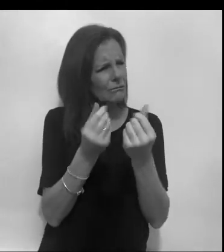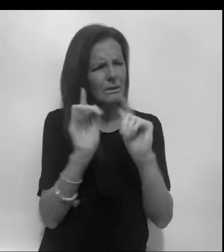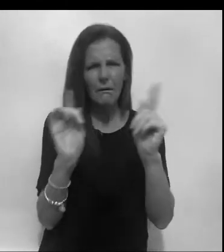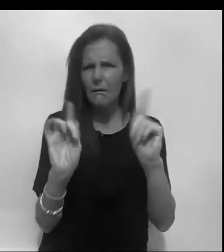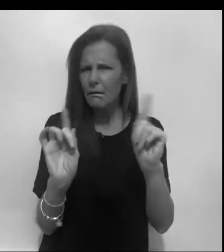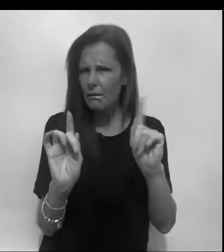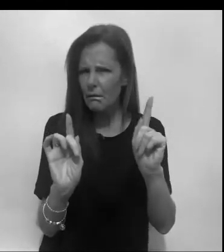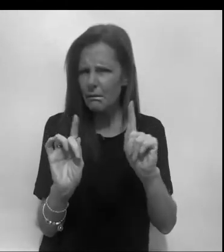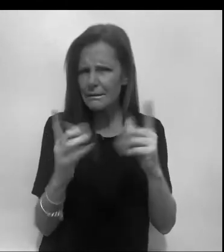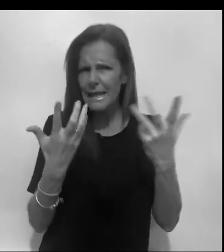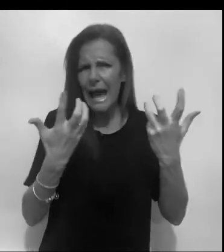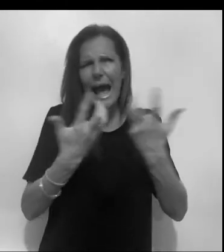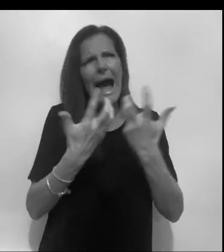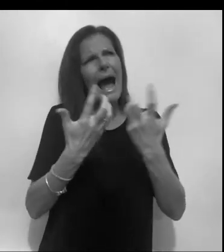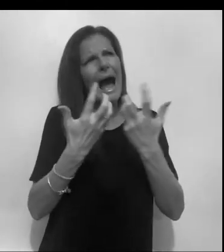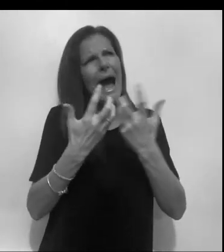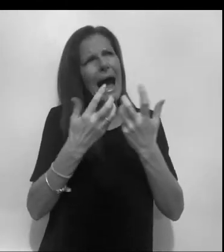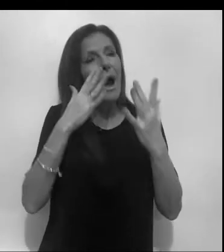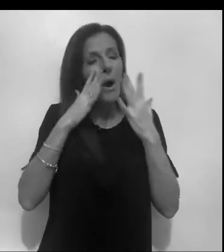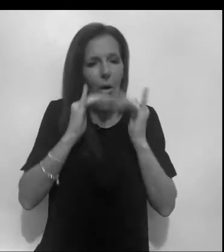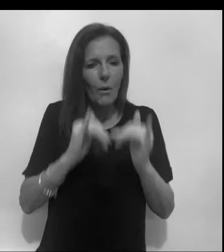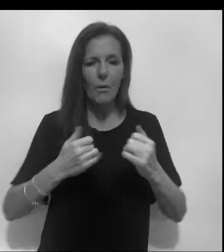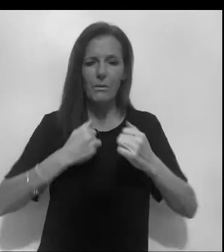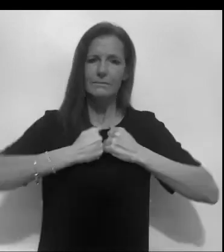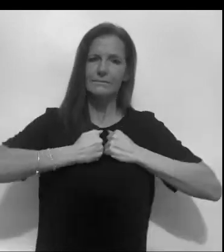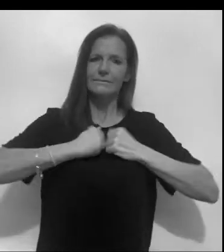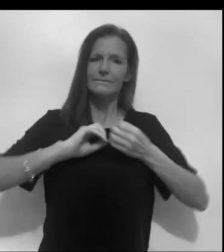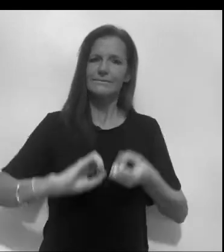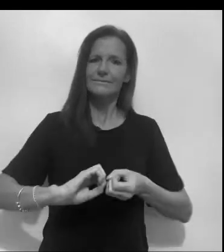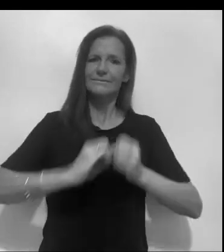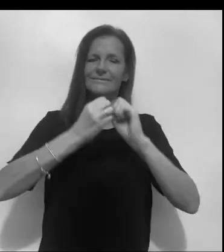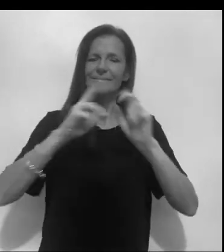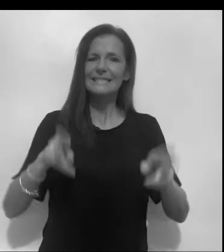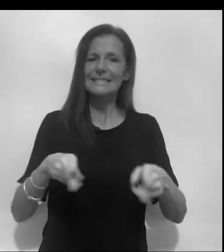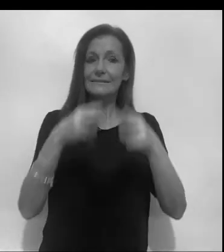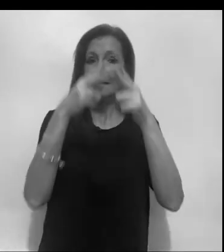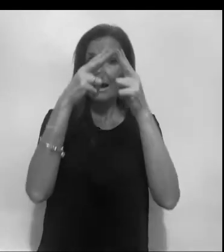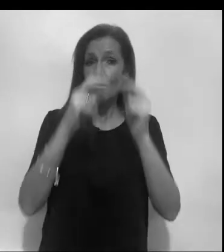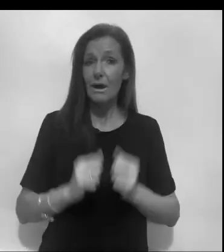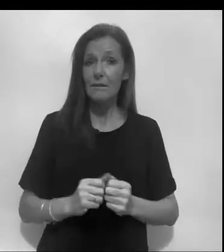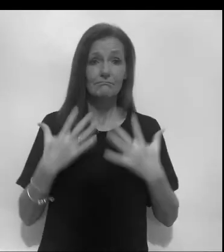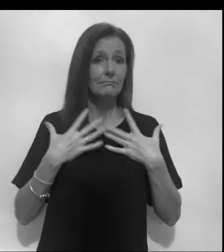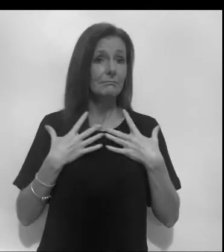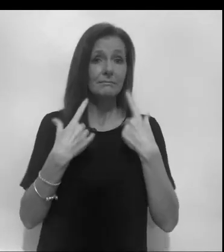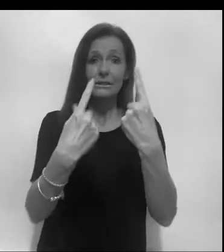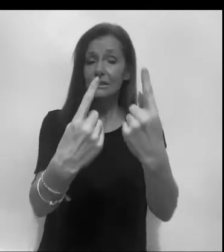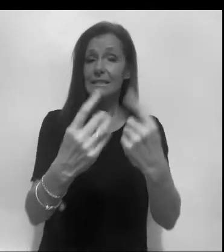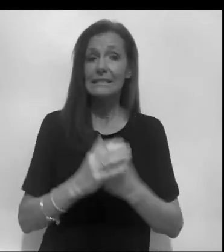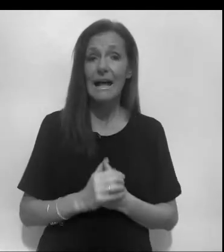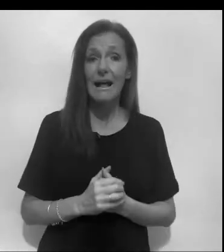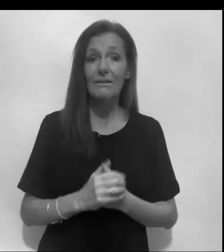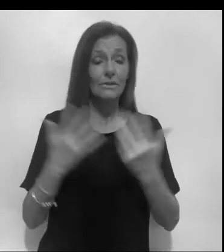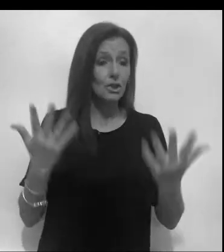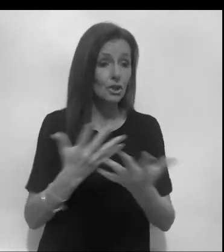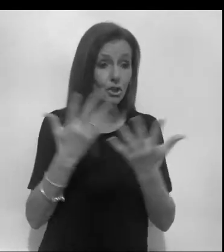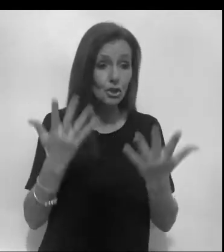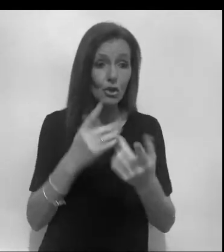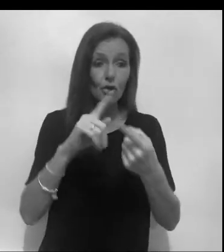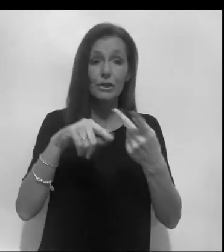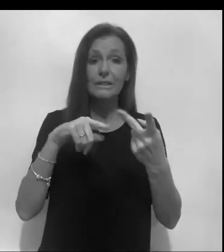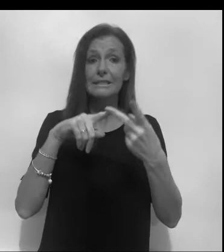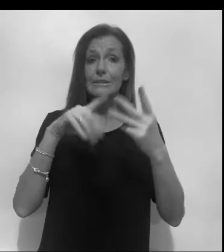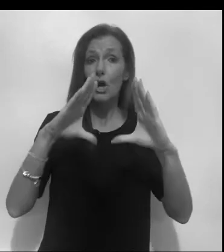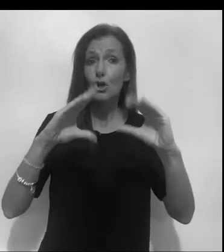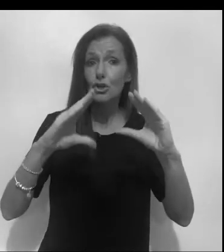to make your own version of the tower. It can be made from anything you like: toys, cushions,